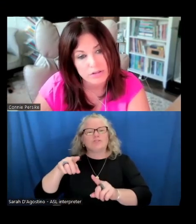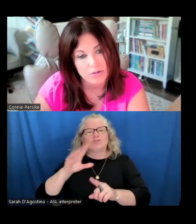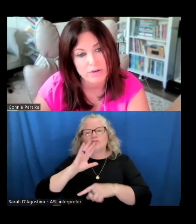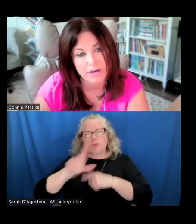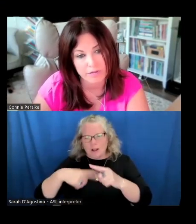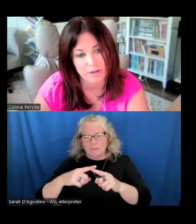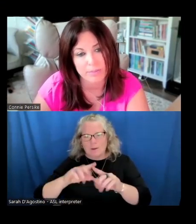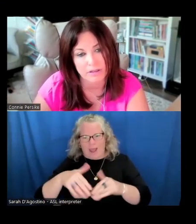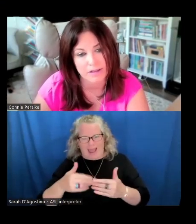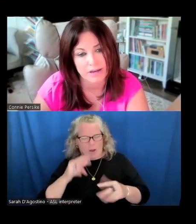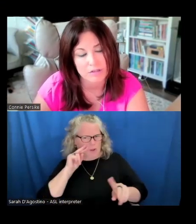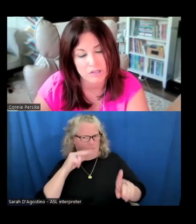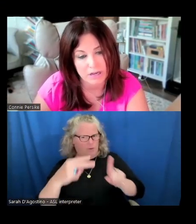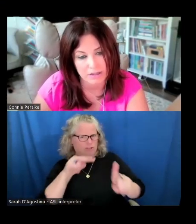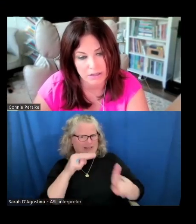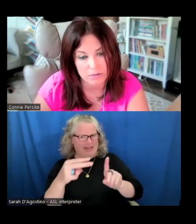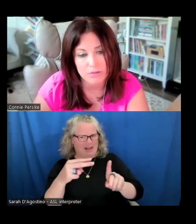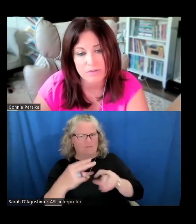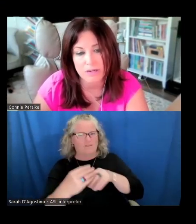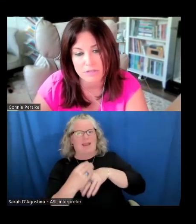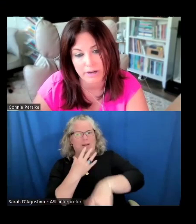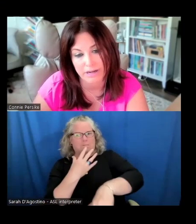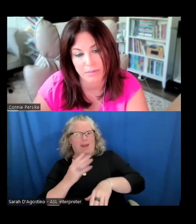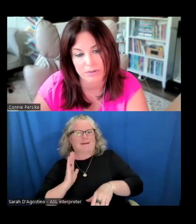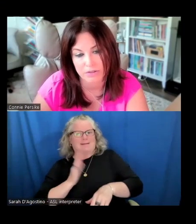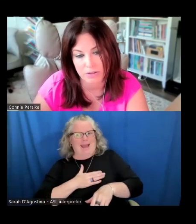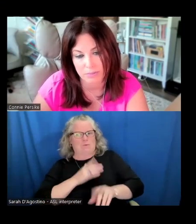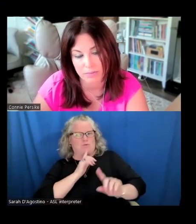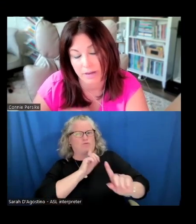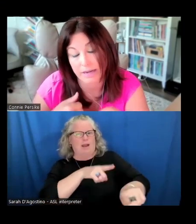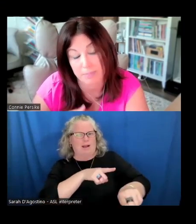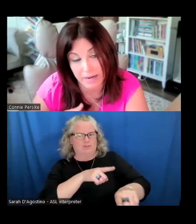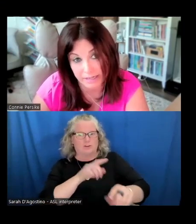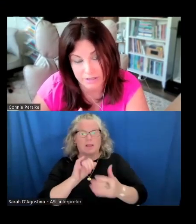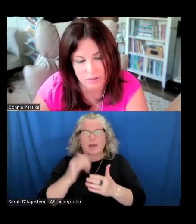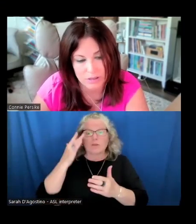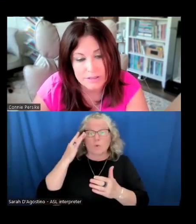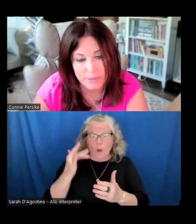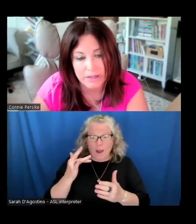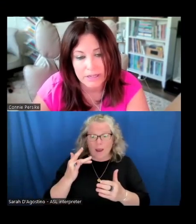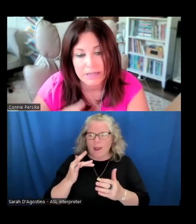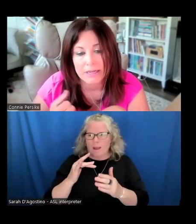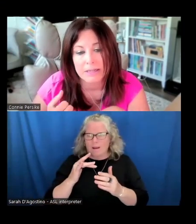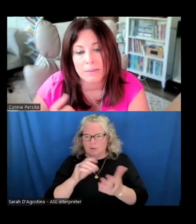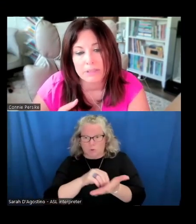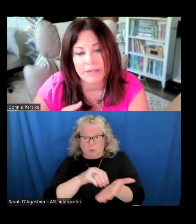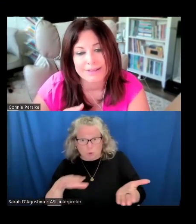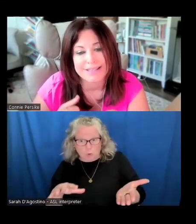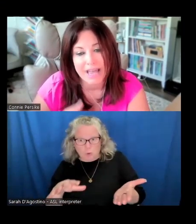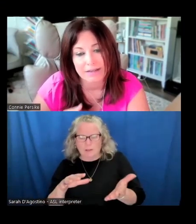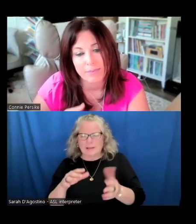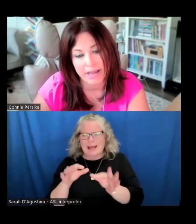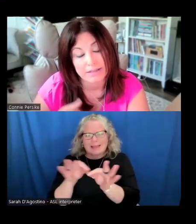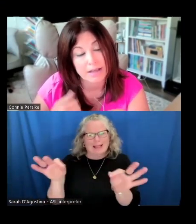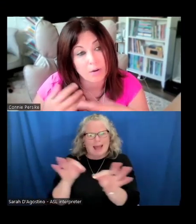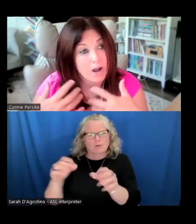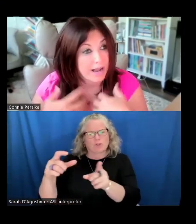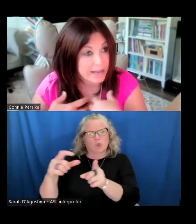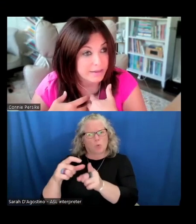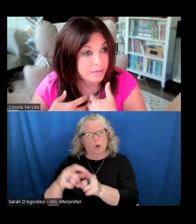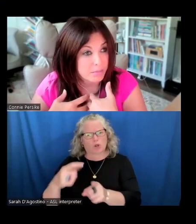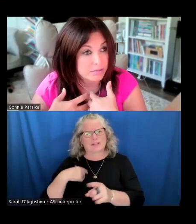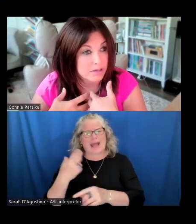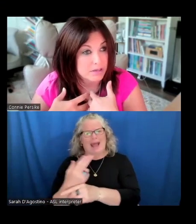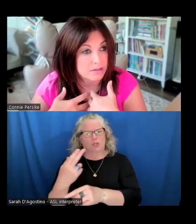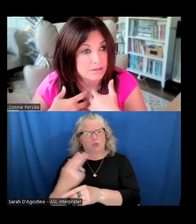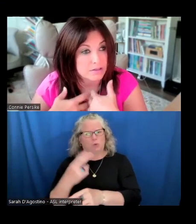so careful about the language that I use when I'm talking about any students, but because that impacts how I